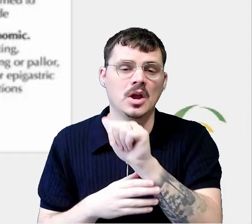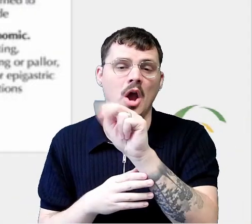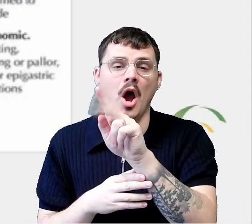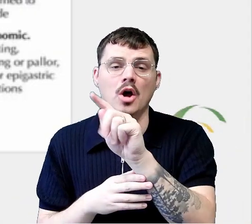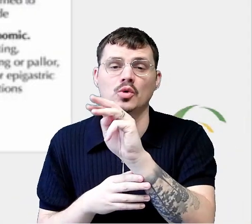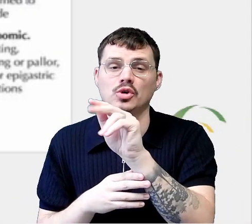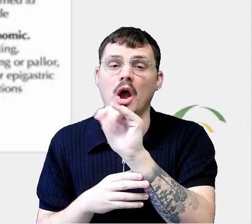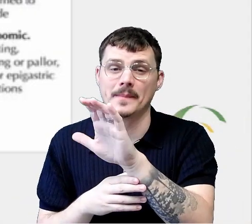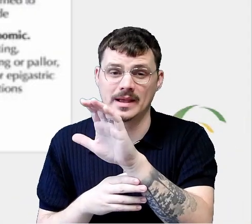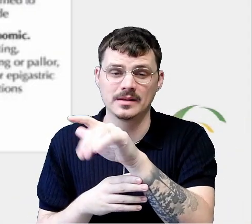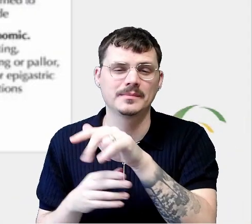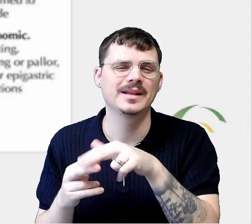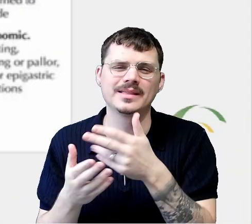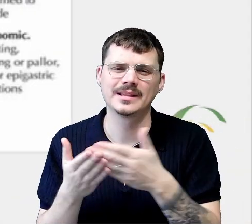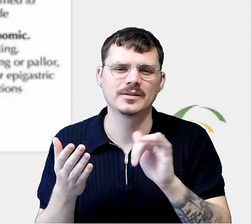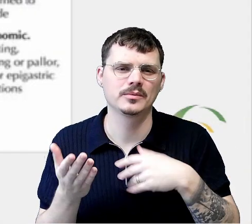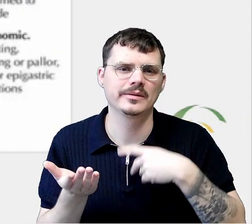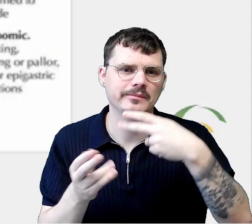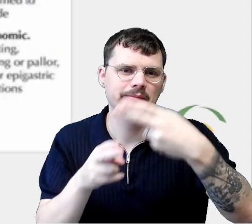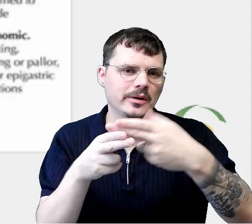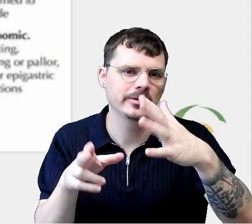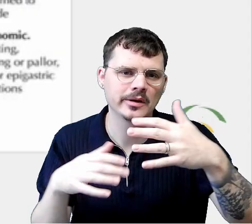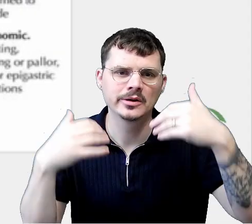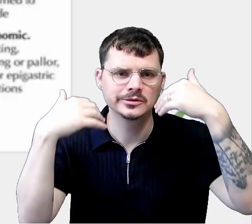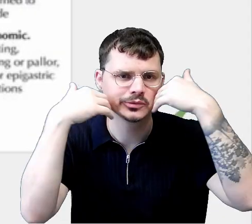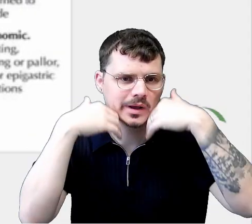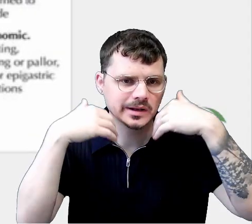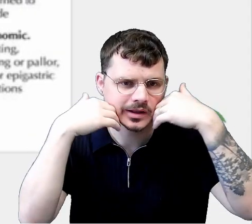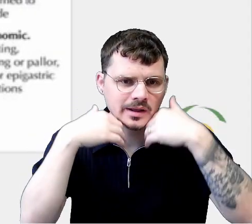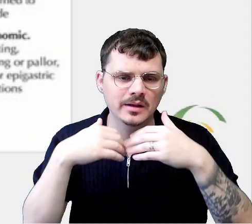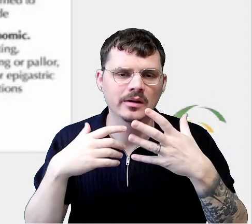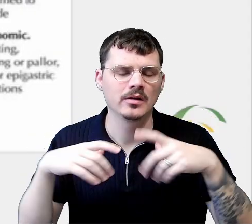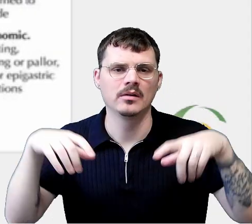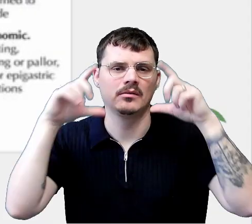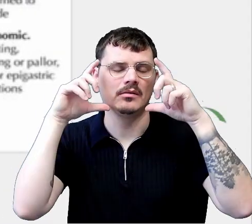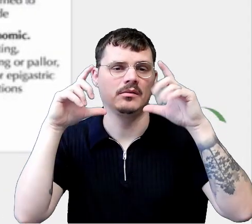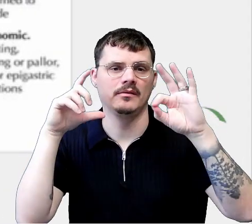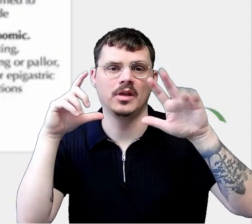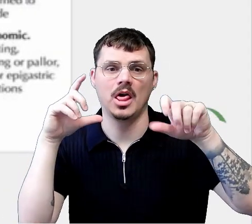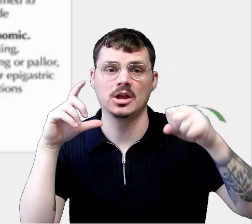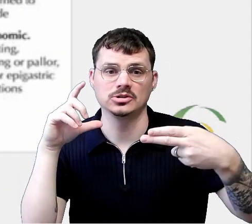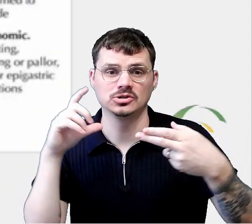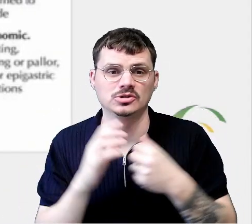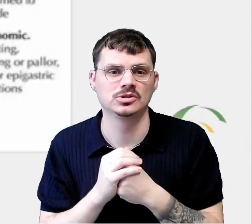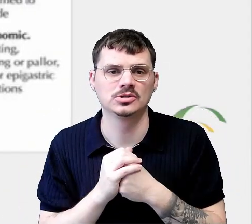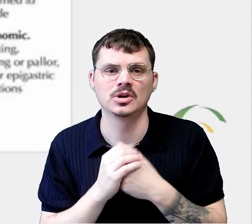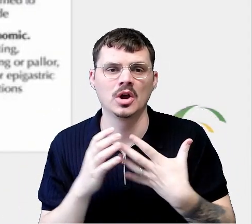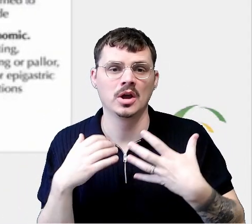Autonomic things like we talked about, sweating, flushing,